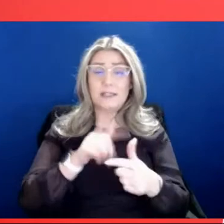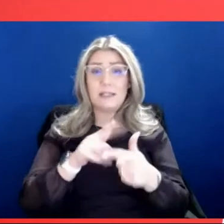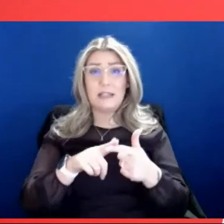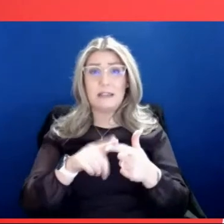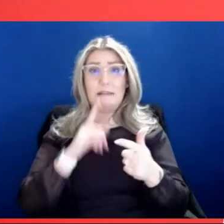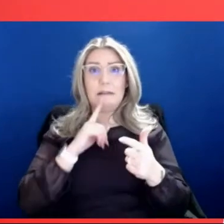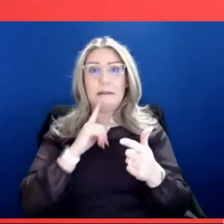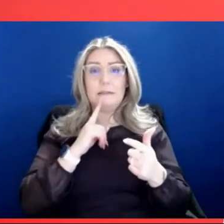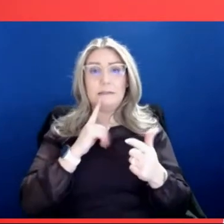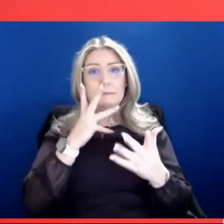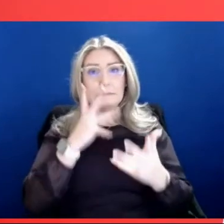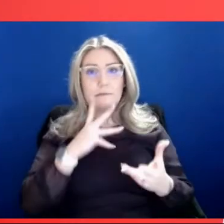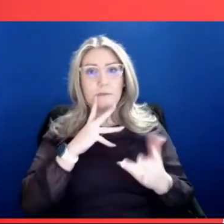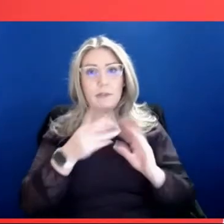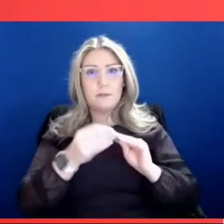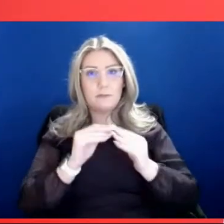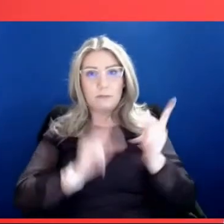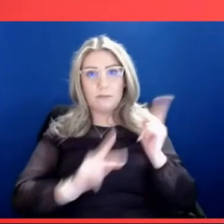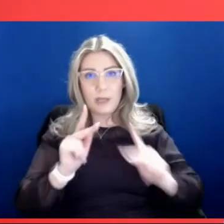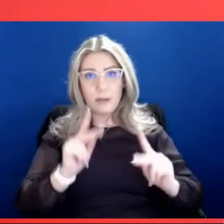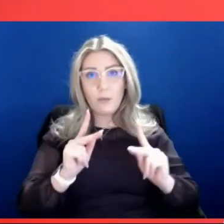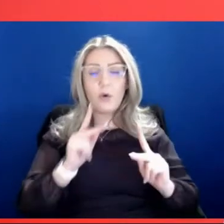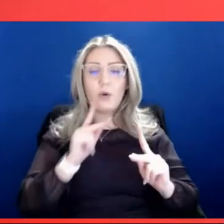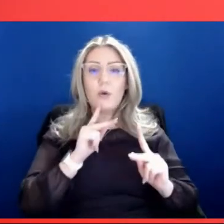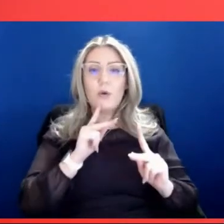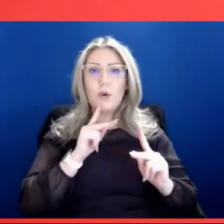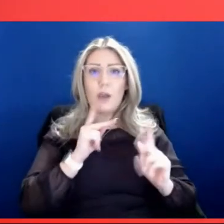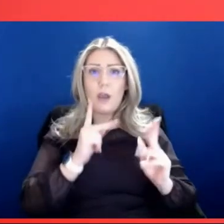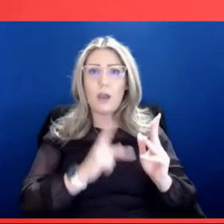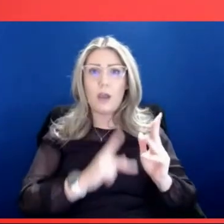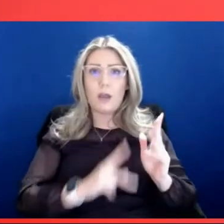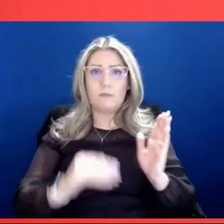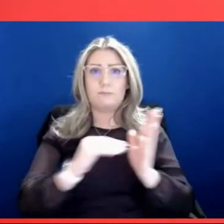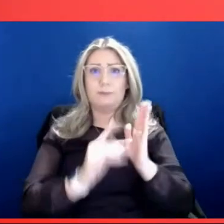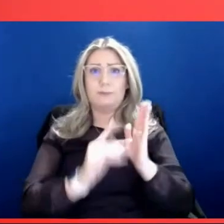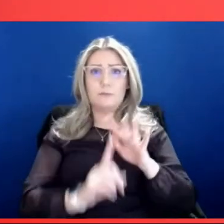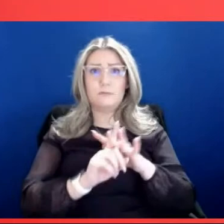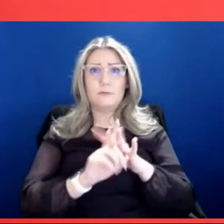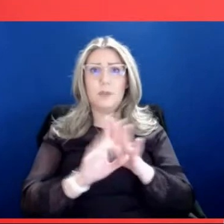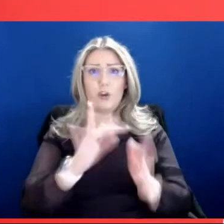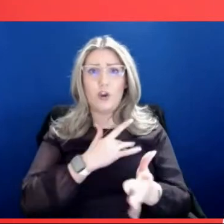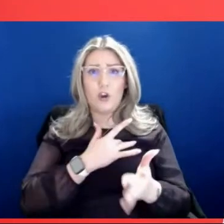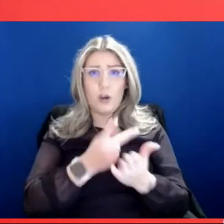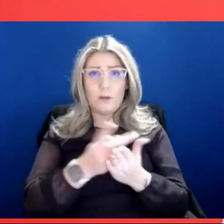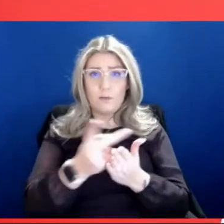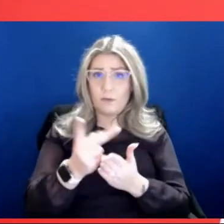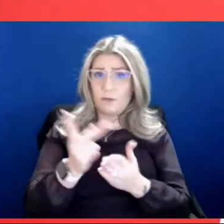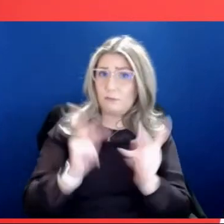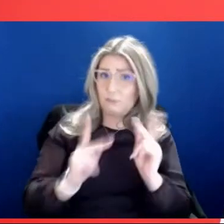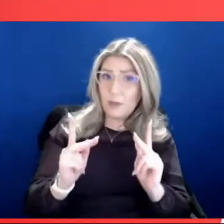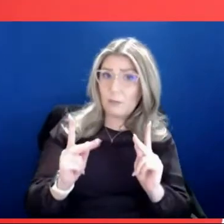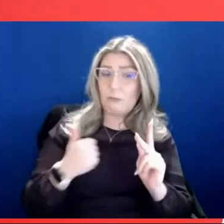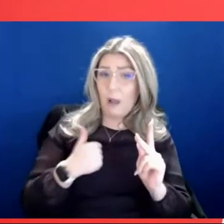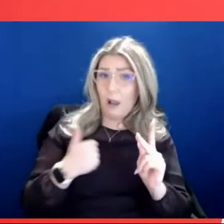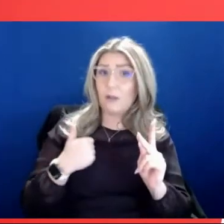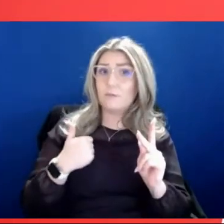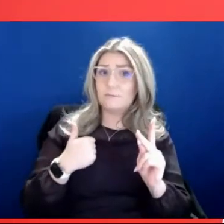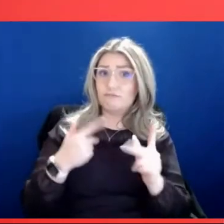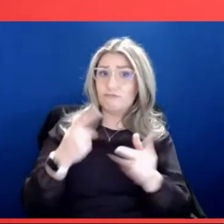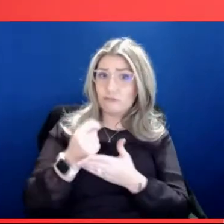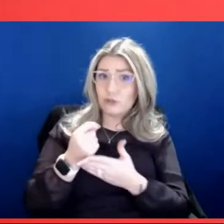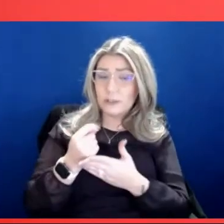people had a recurrence of their heart failure, and I've had people do that. And now that people ask me